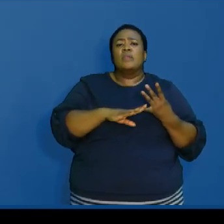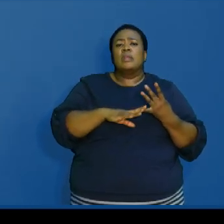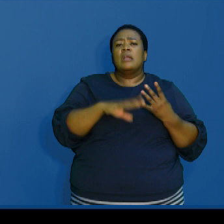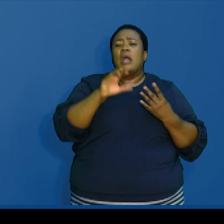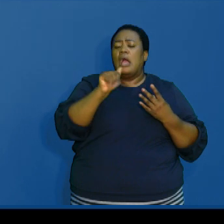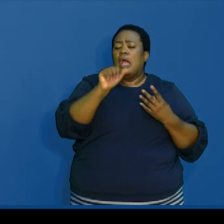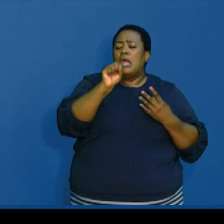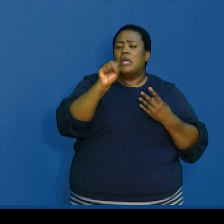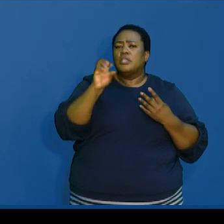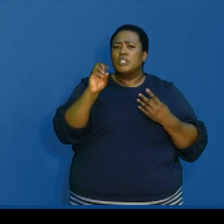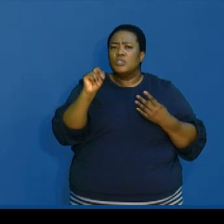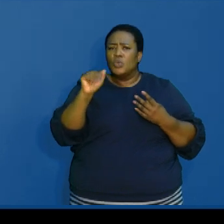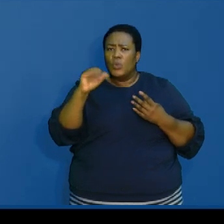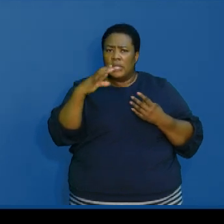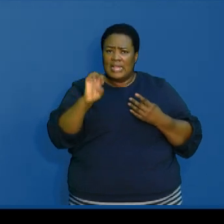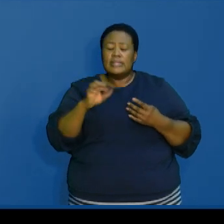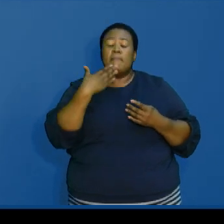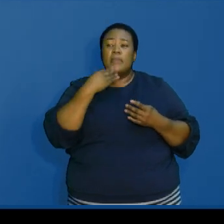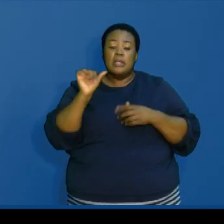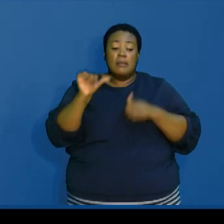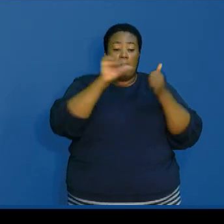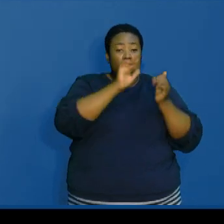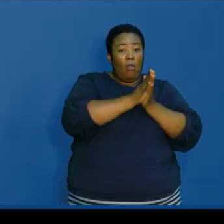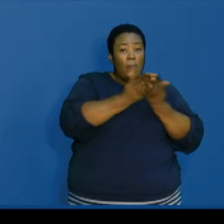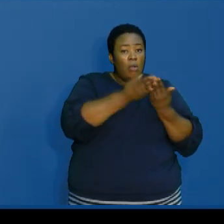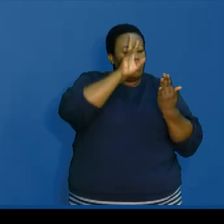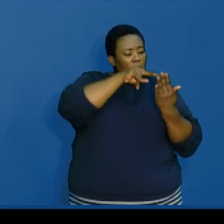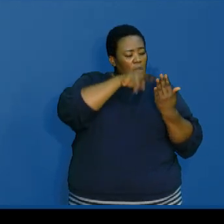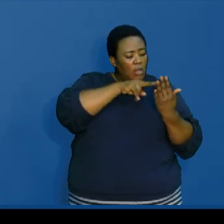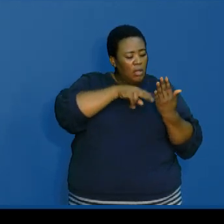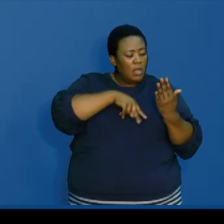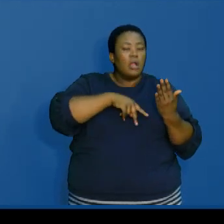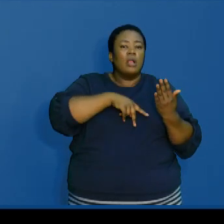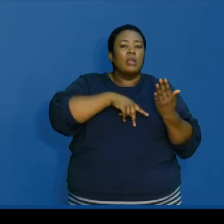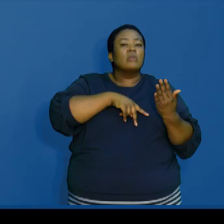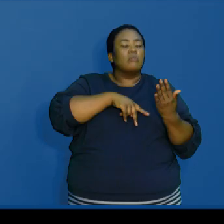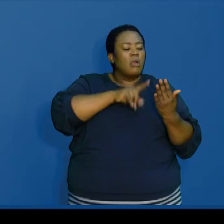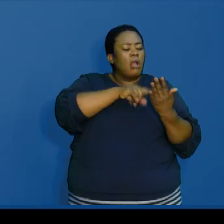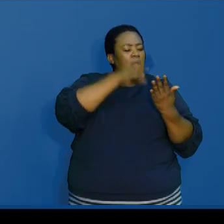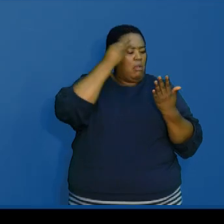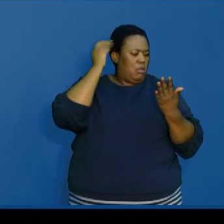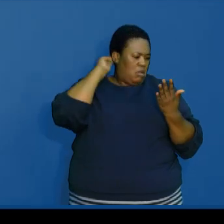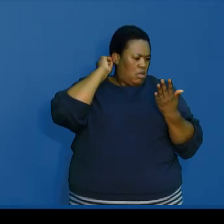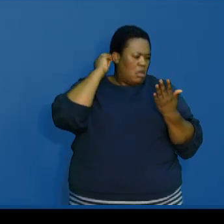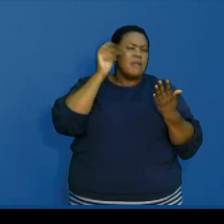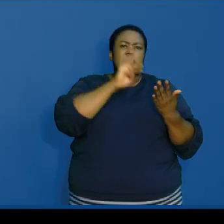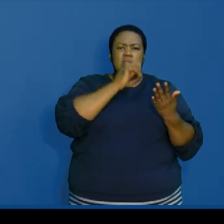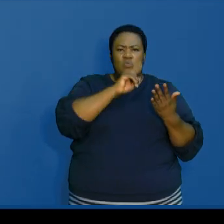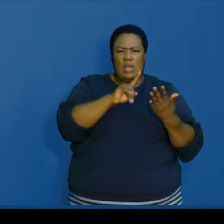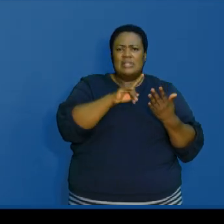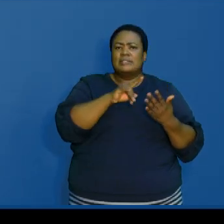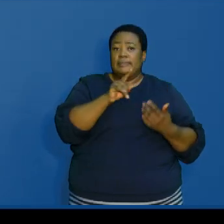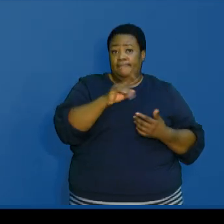go back into your books and learn each one, what it means and what it stands for. And